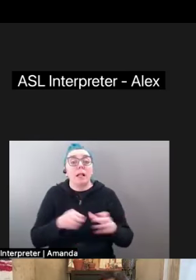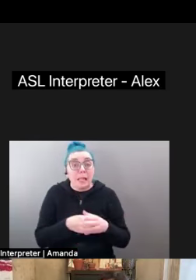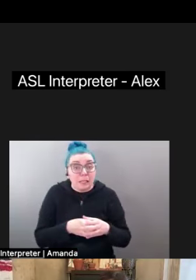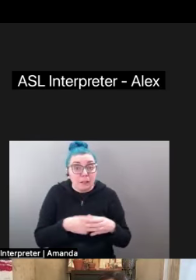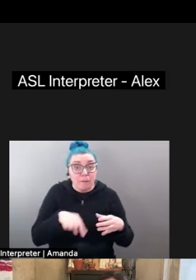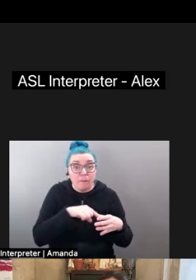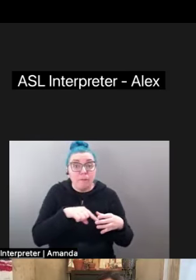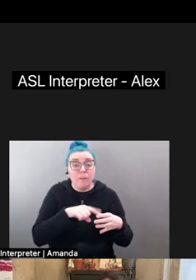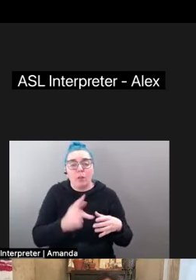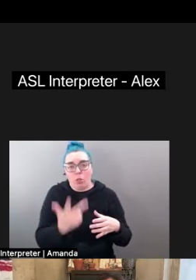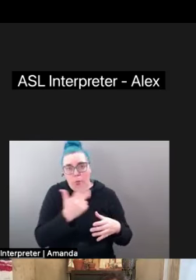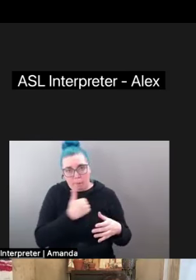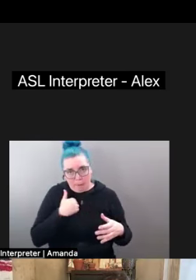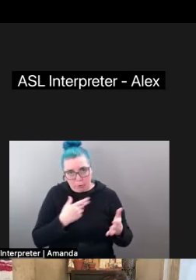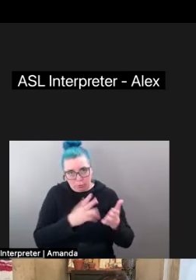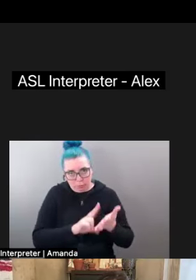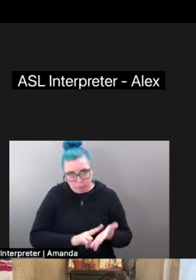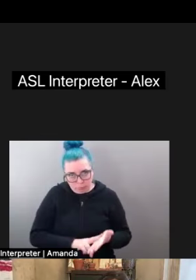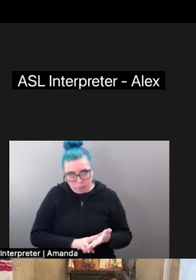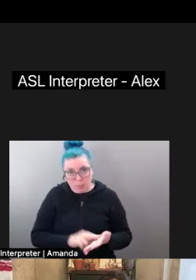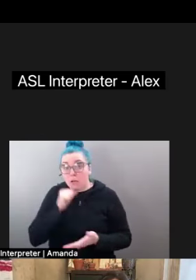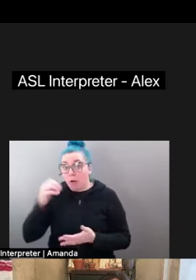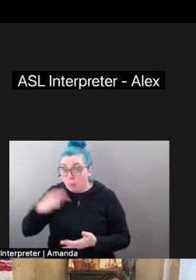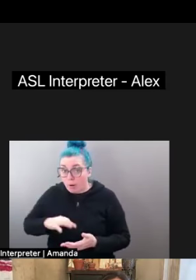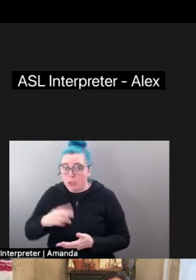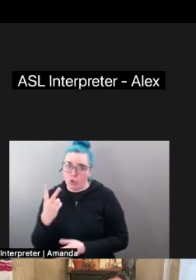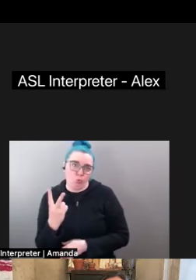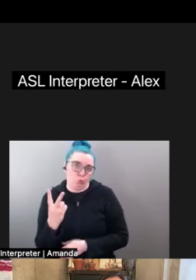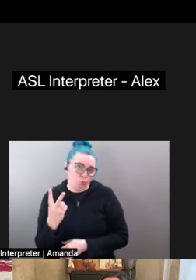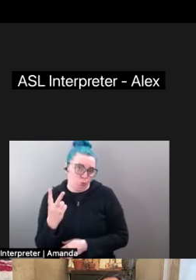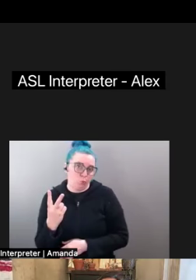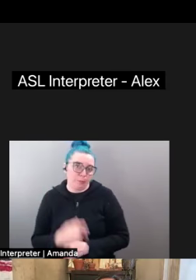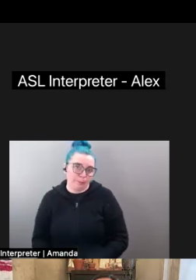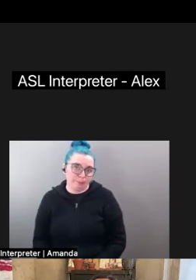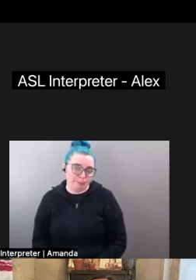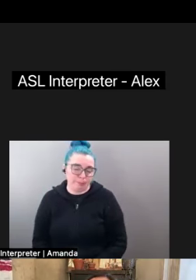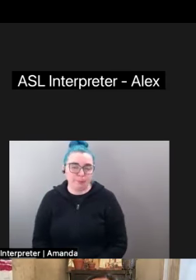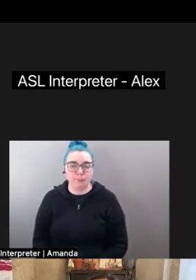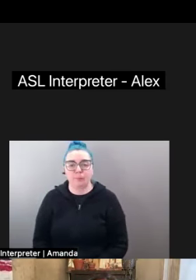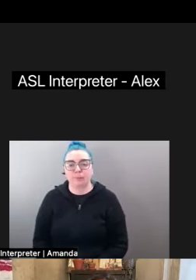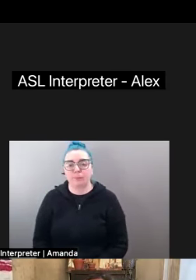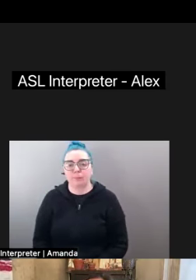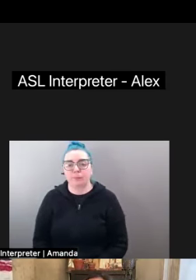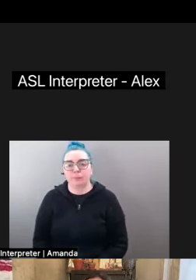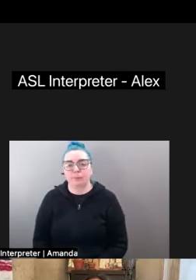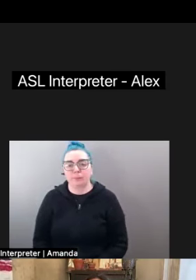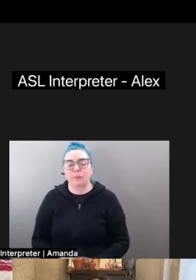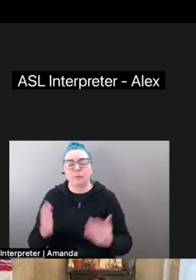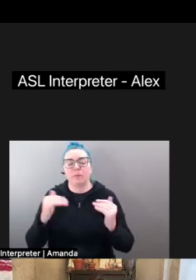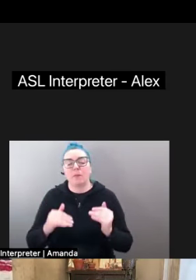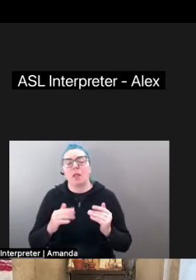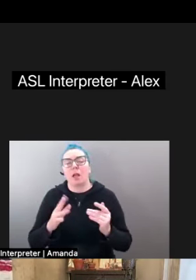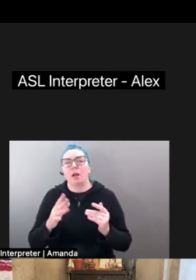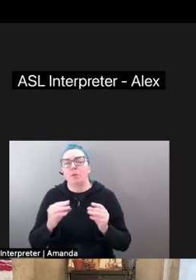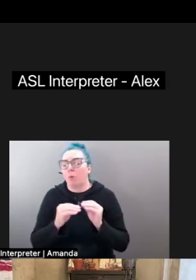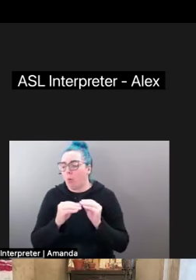for nonprofits, you require 2 of your signing authorities. A couple extra notes about application forms. They